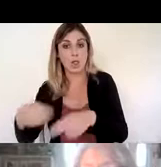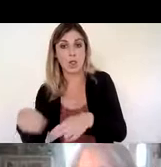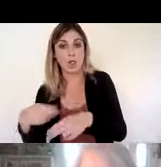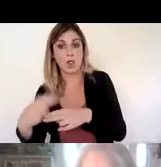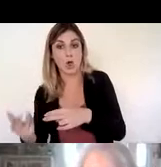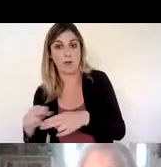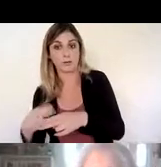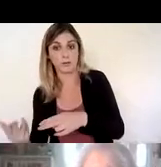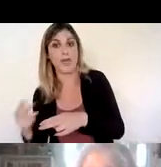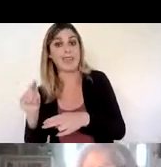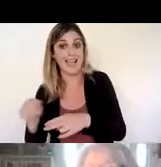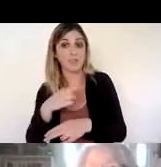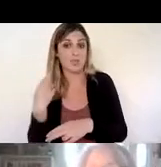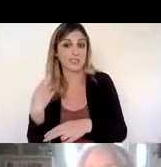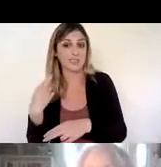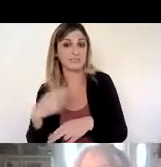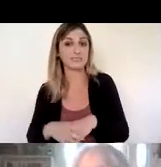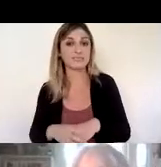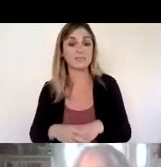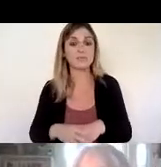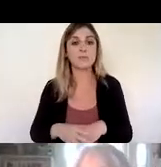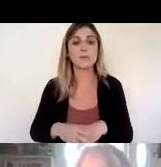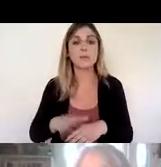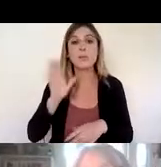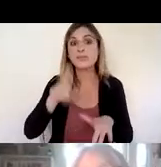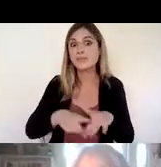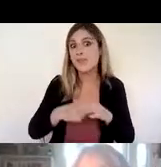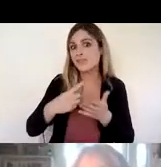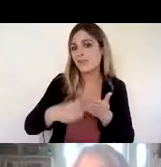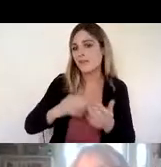health. And of course, we're going to start with calcium, which is the